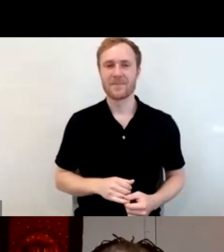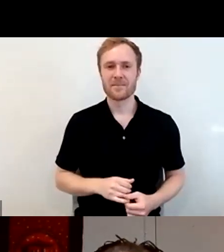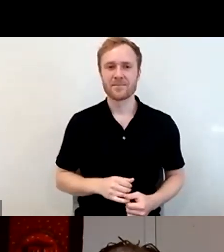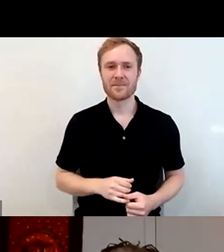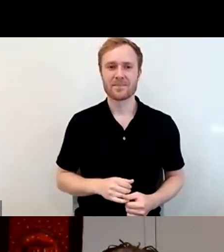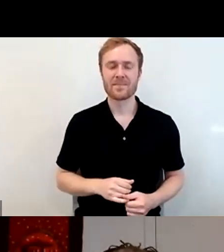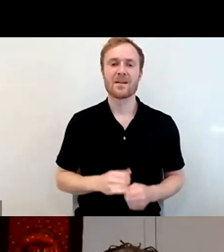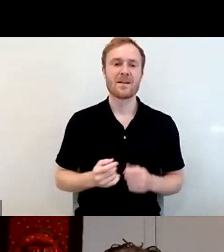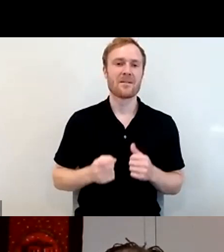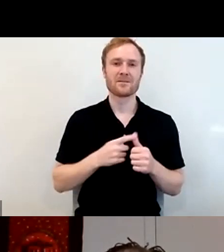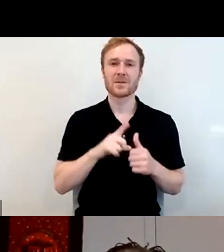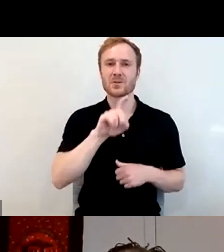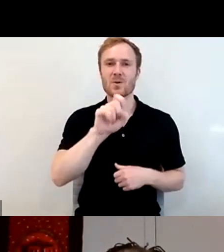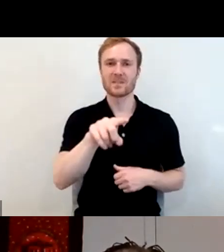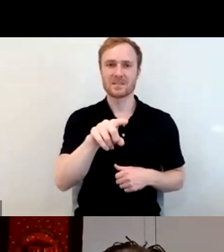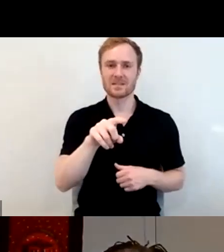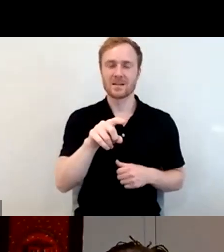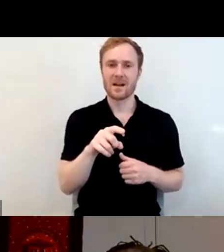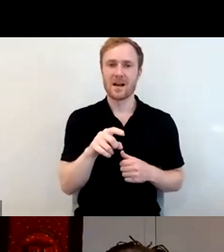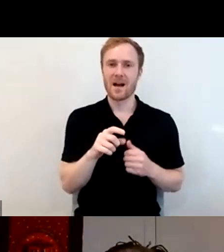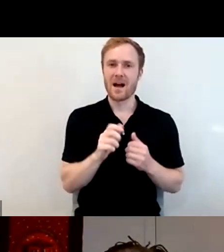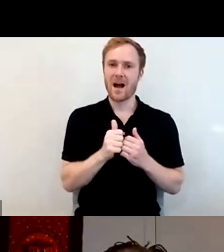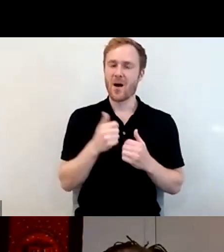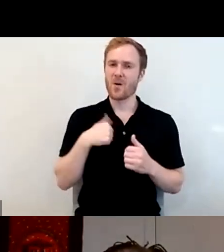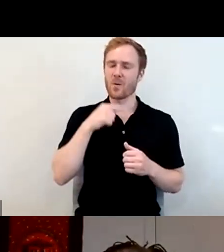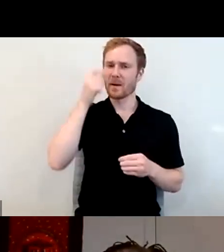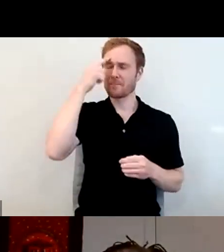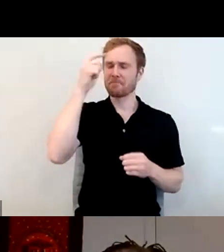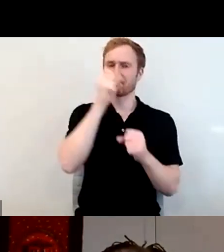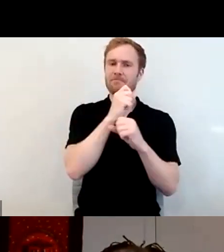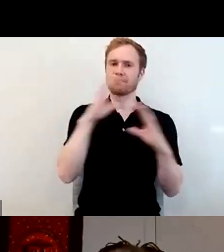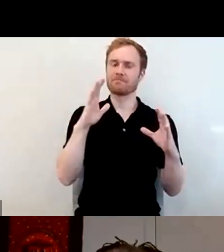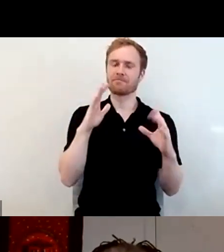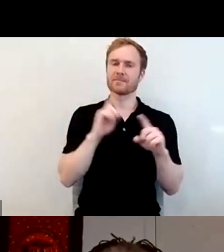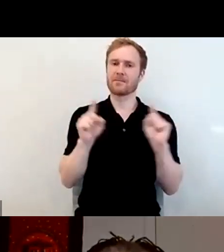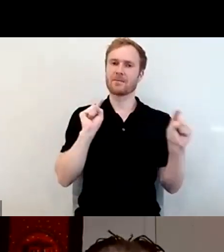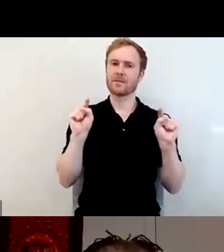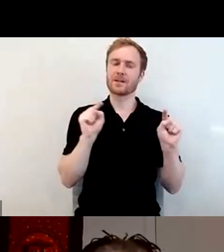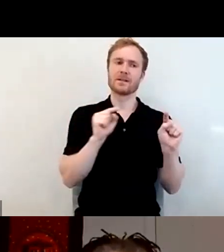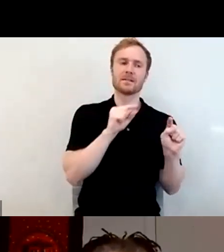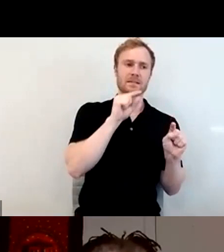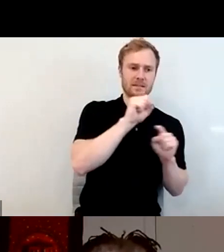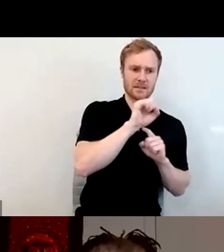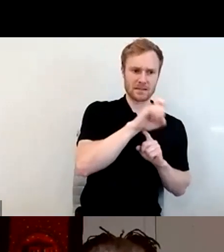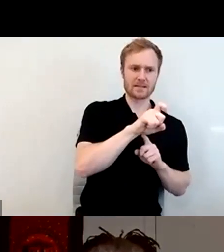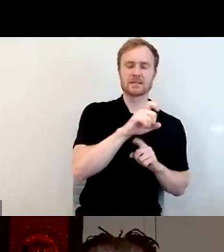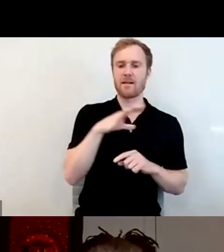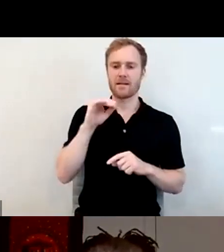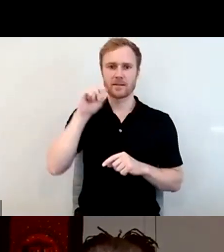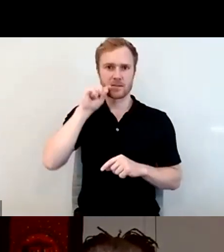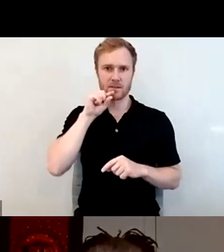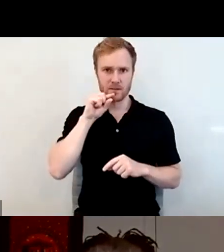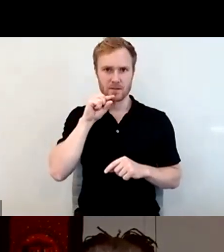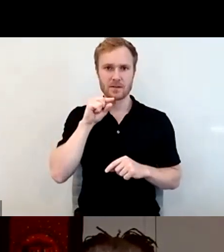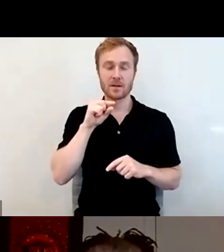is about the way that we conceptualize the difference between sex and gender. My question to you